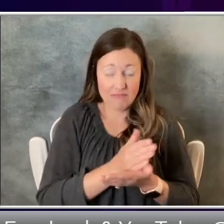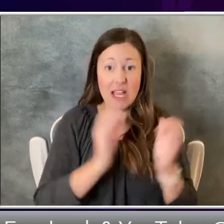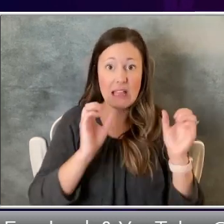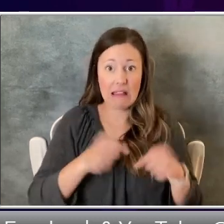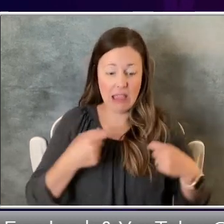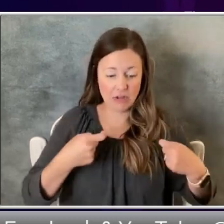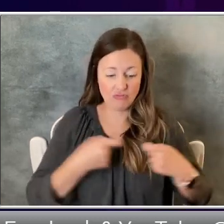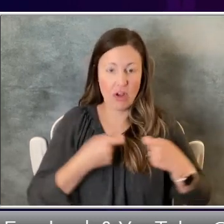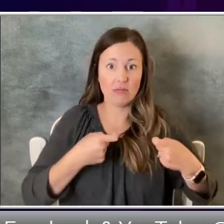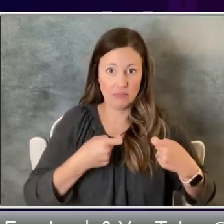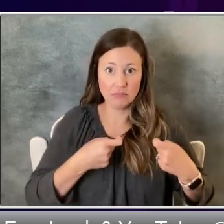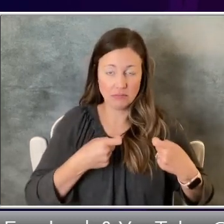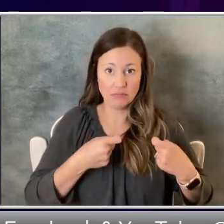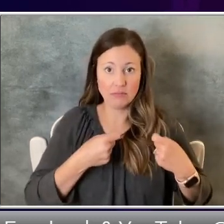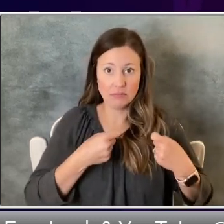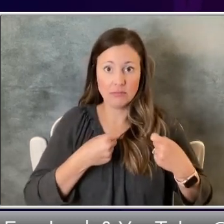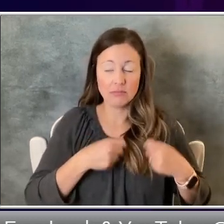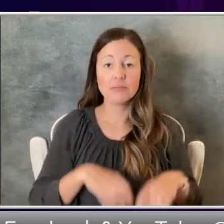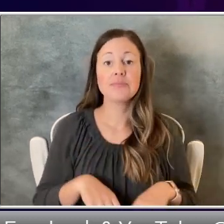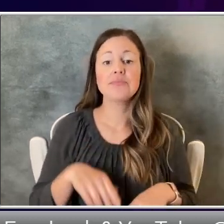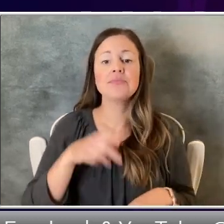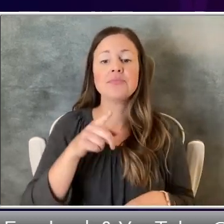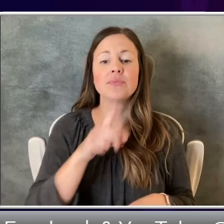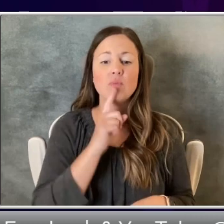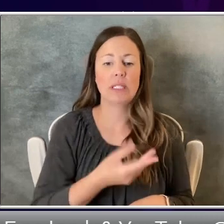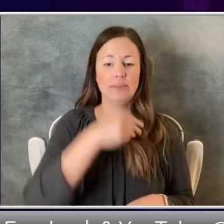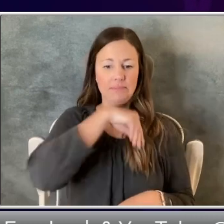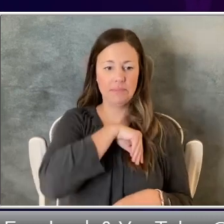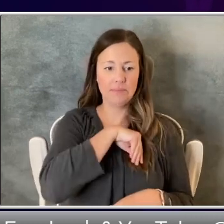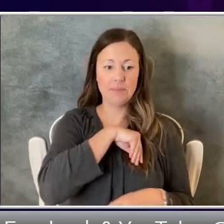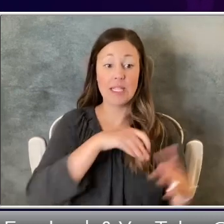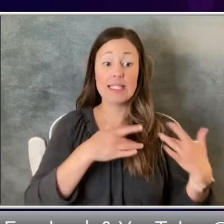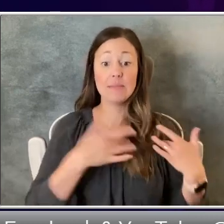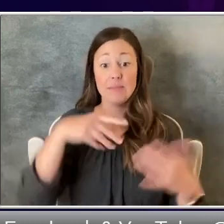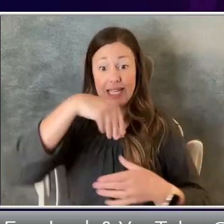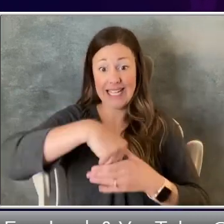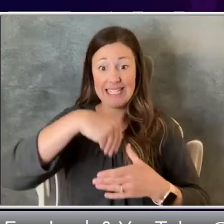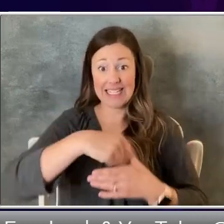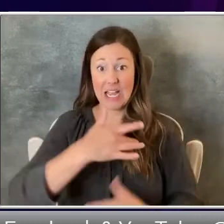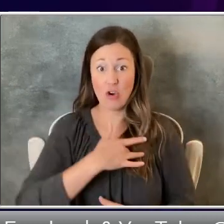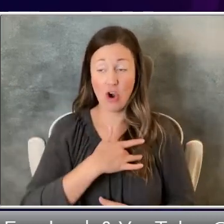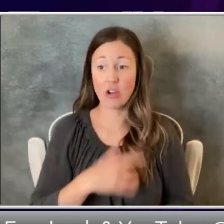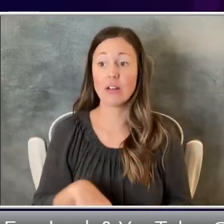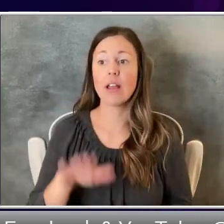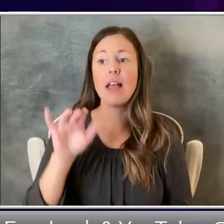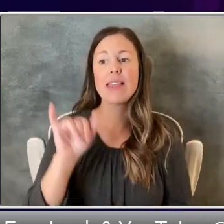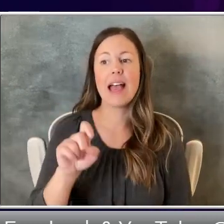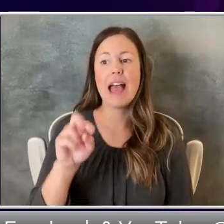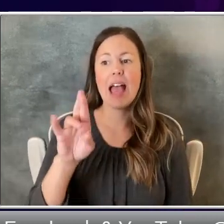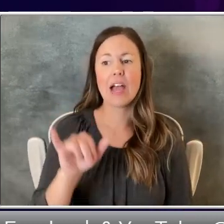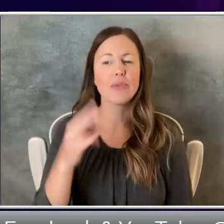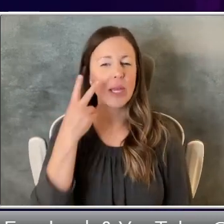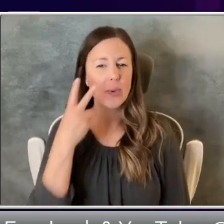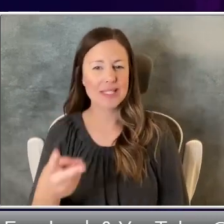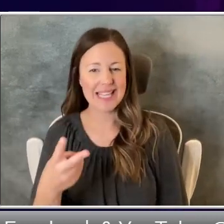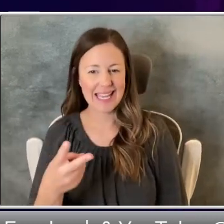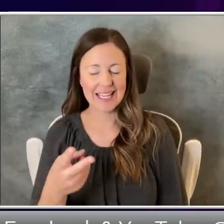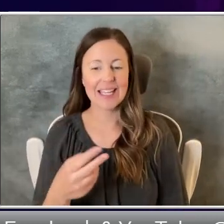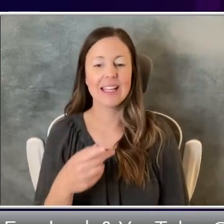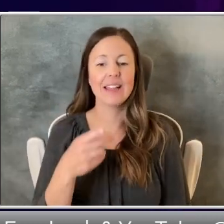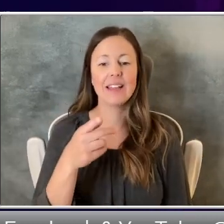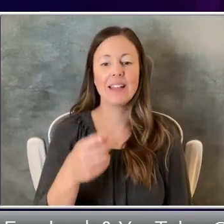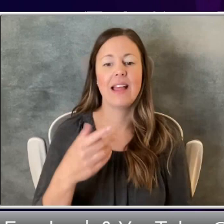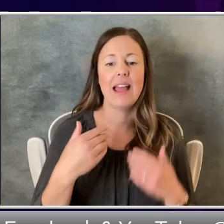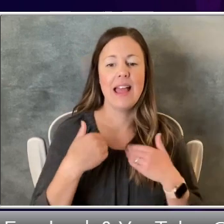so traditionally, these are put into the inside of the heart. Yeah. On this x-ray, you can see from the side of her chest, there's a